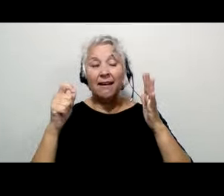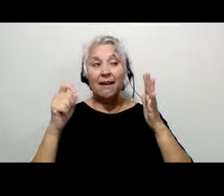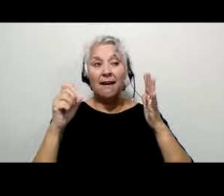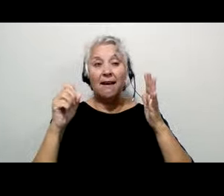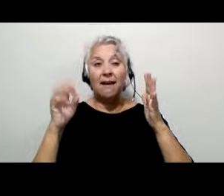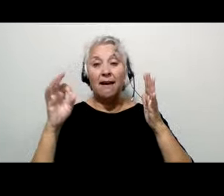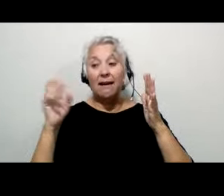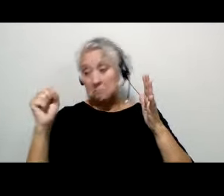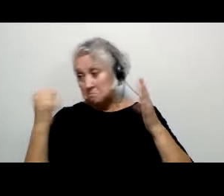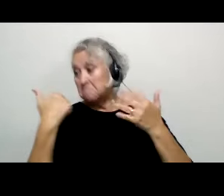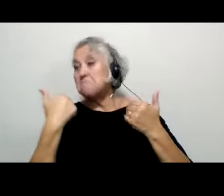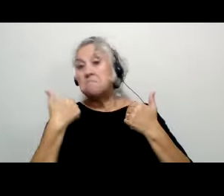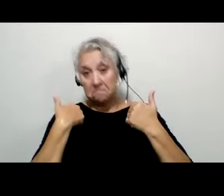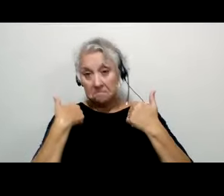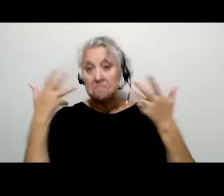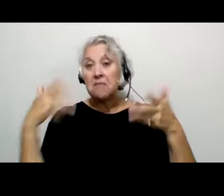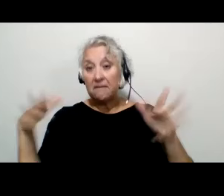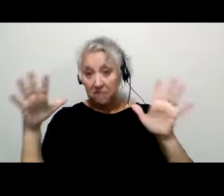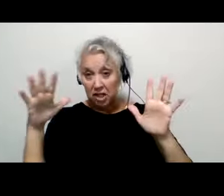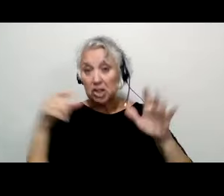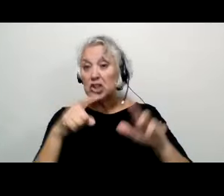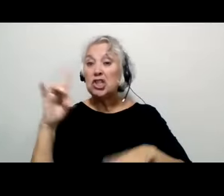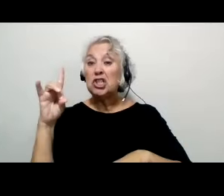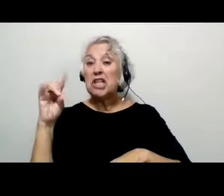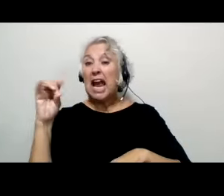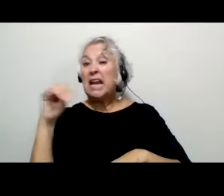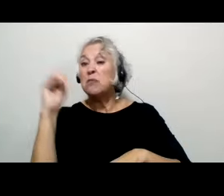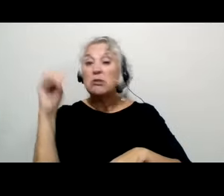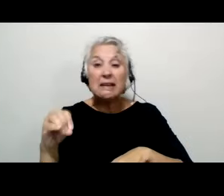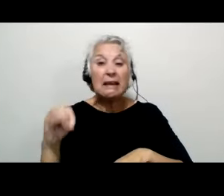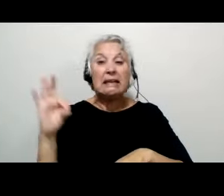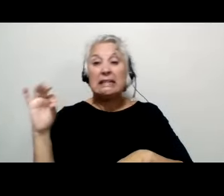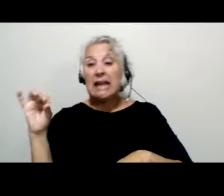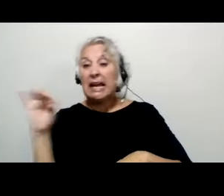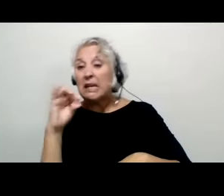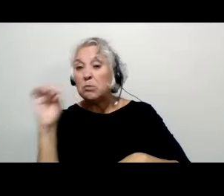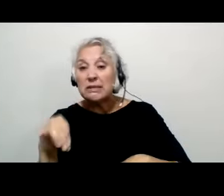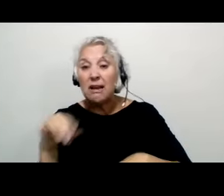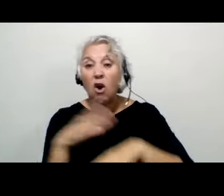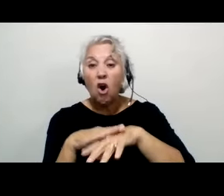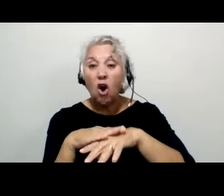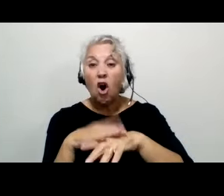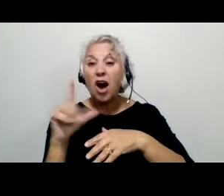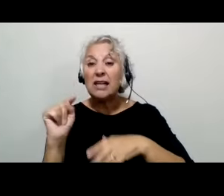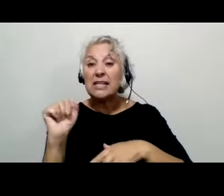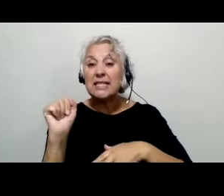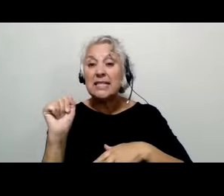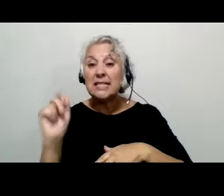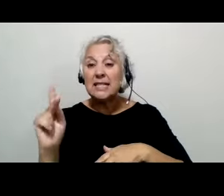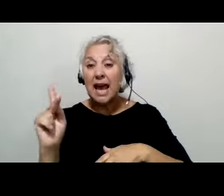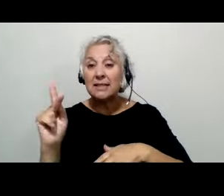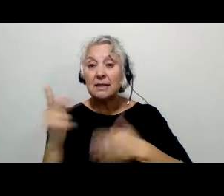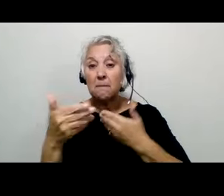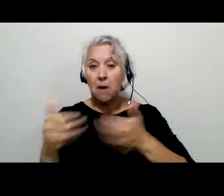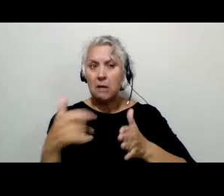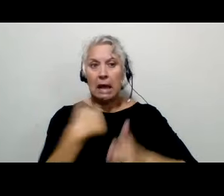yes, they got this 80% or 90% on the task boxes. I like that